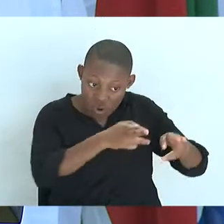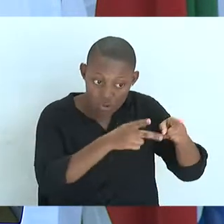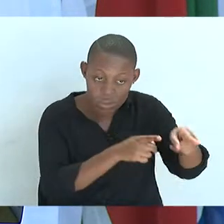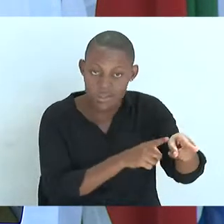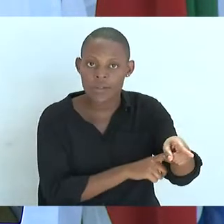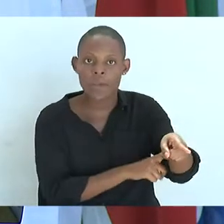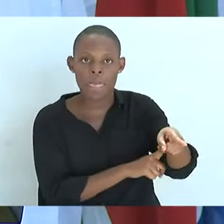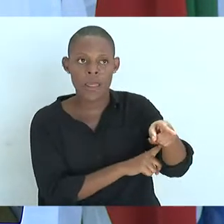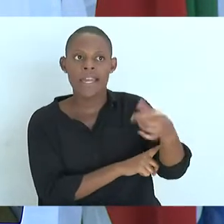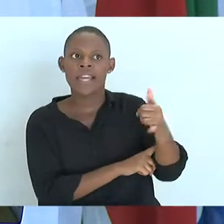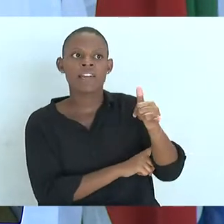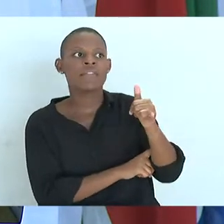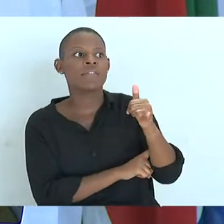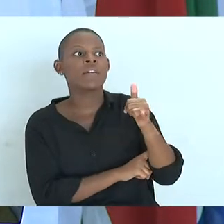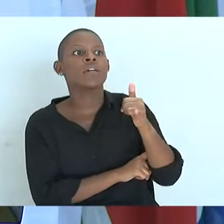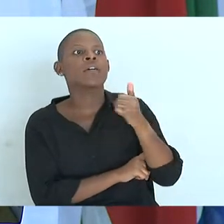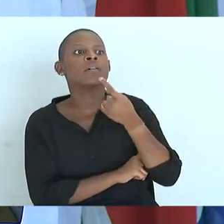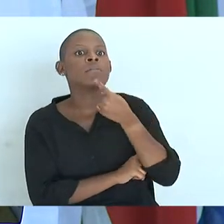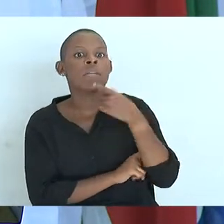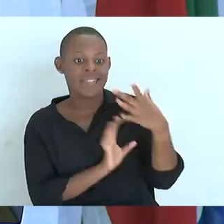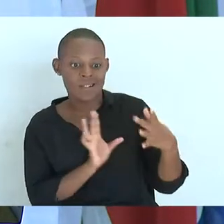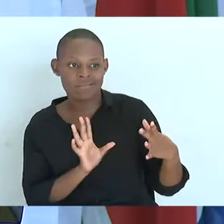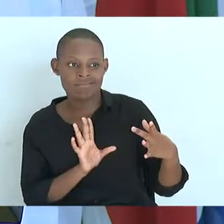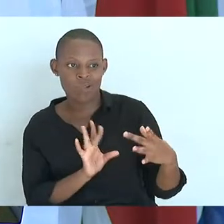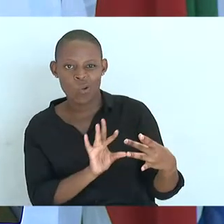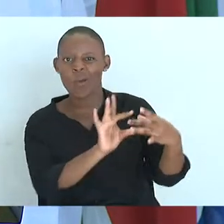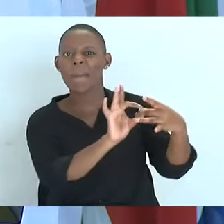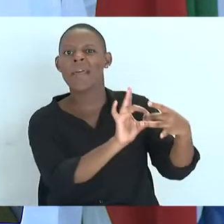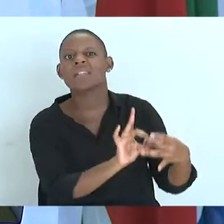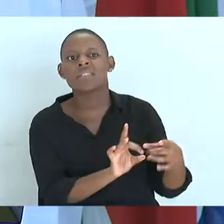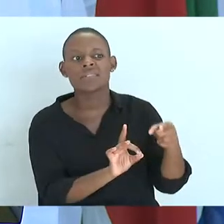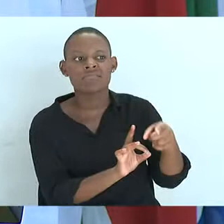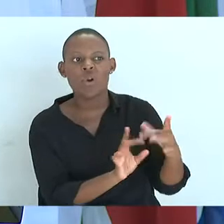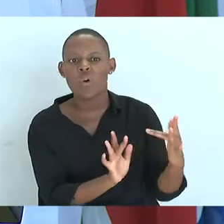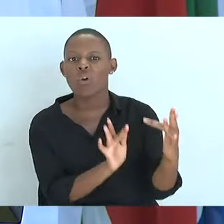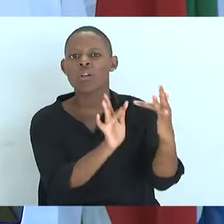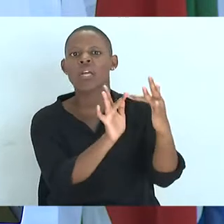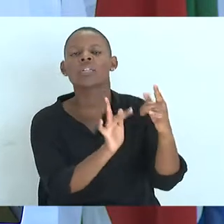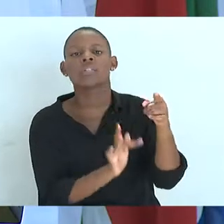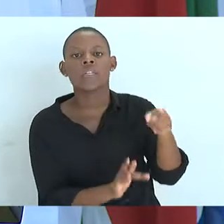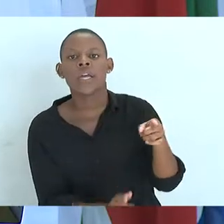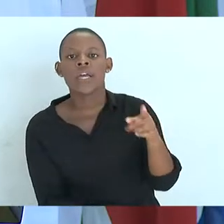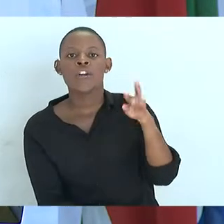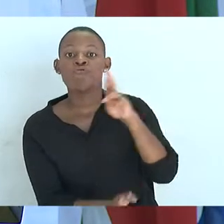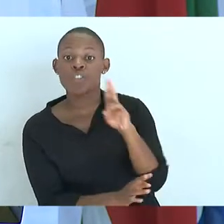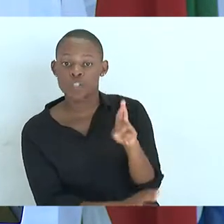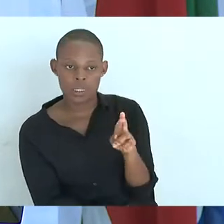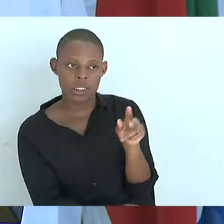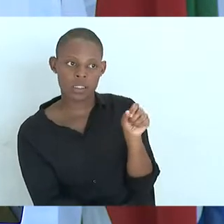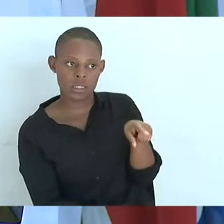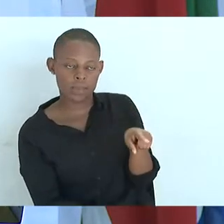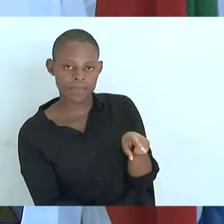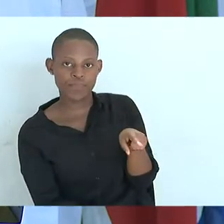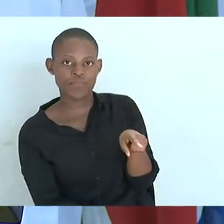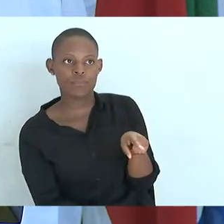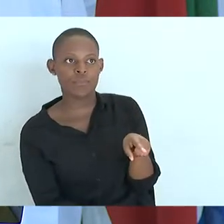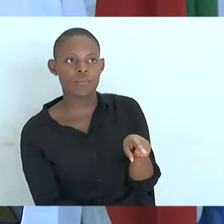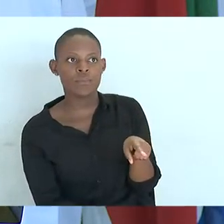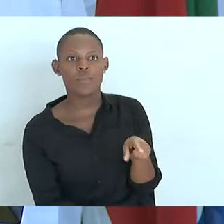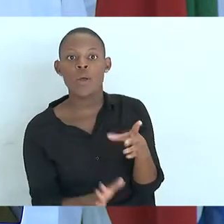osusa oxhuma iRichmond yo Ubuhlebezwe and